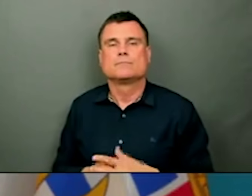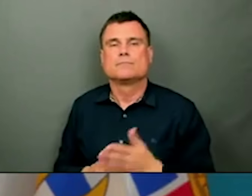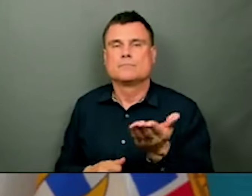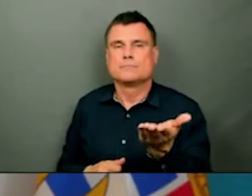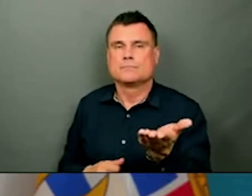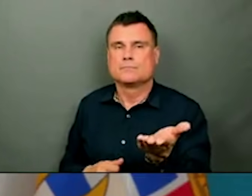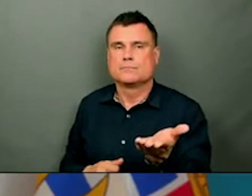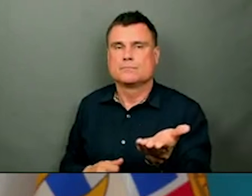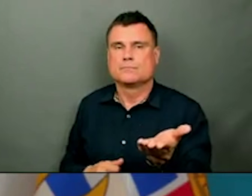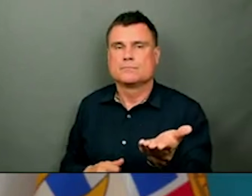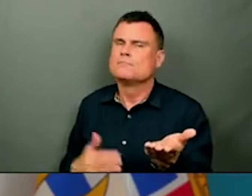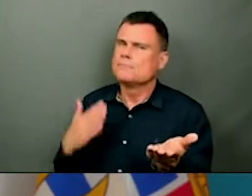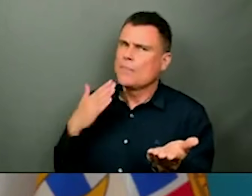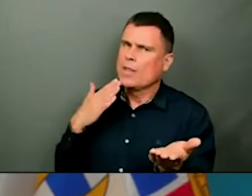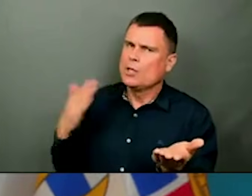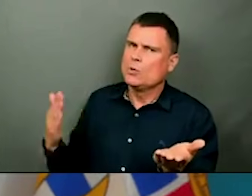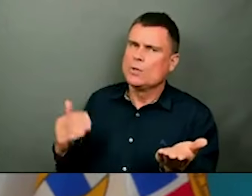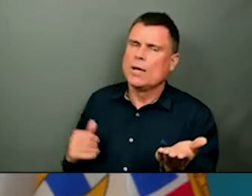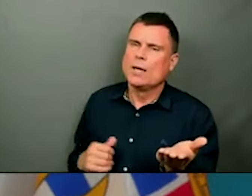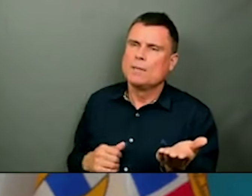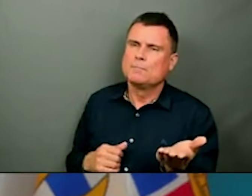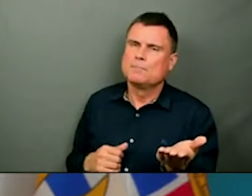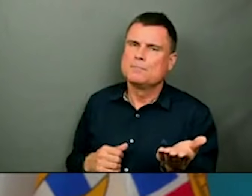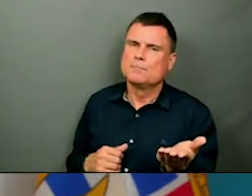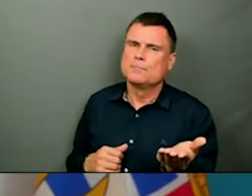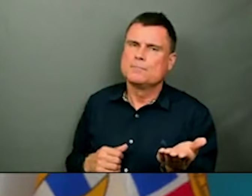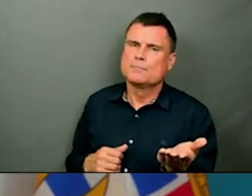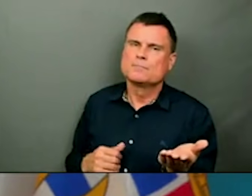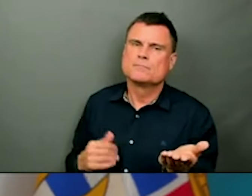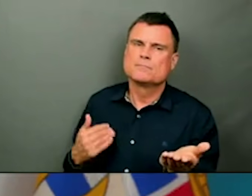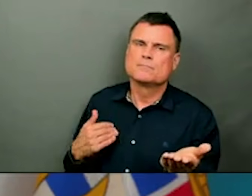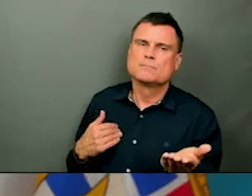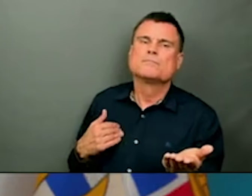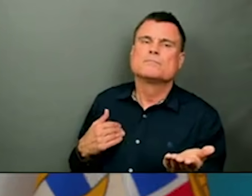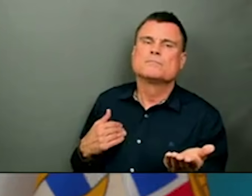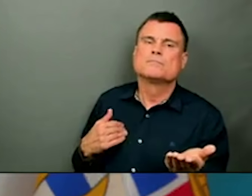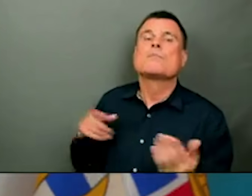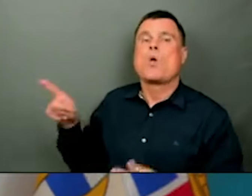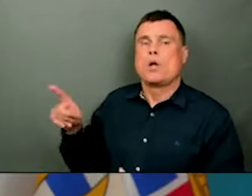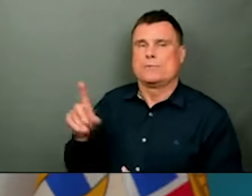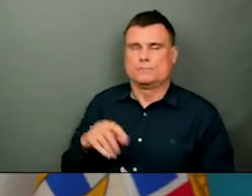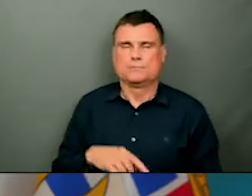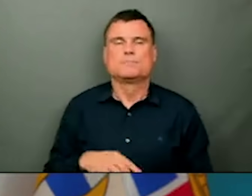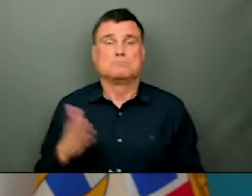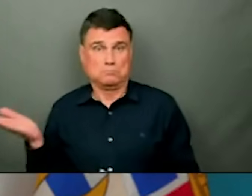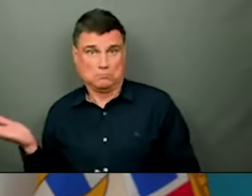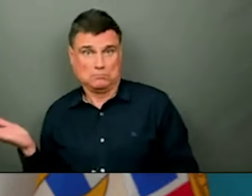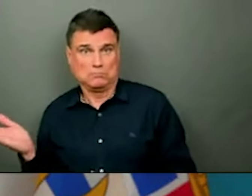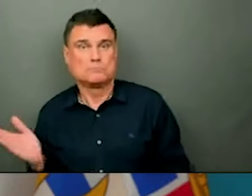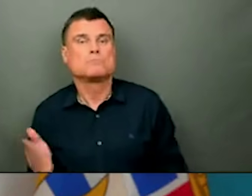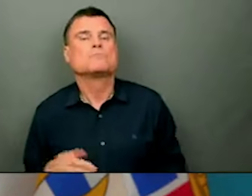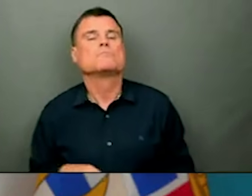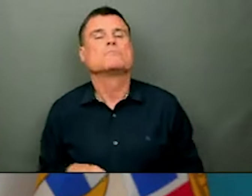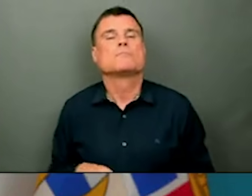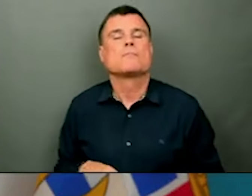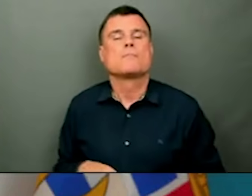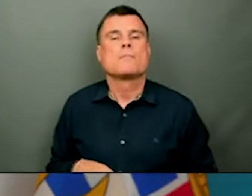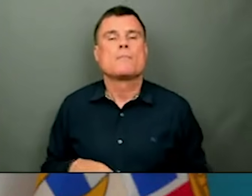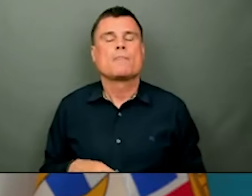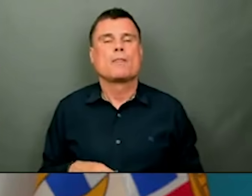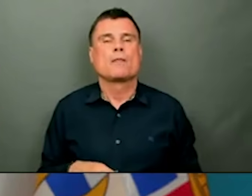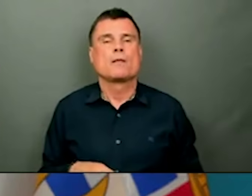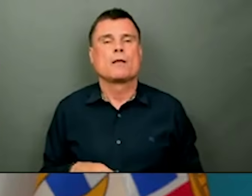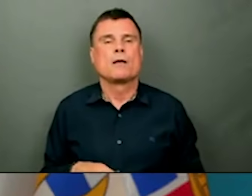think, as Dr. Henry mentioned, there's unique areas within Surrey and Fraser Health region, such as essential workers and sometimes